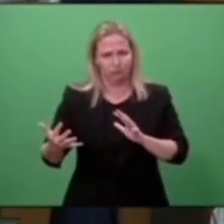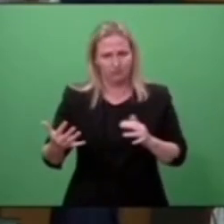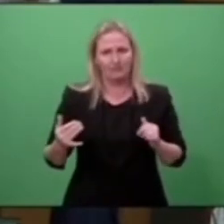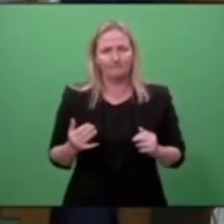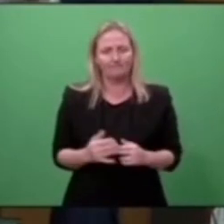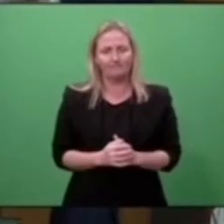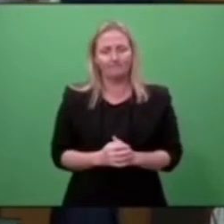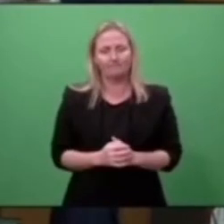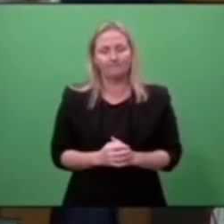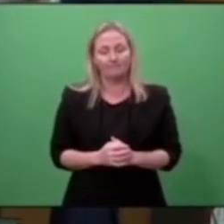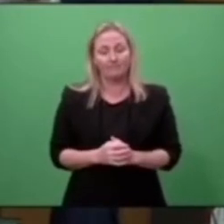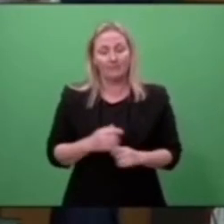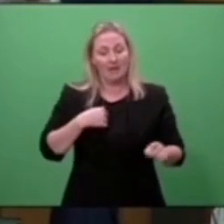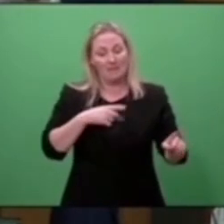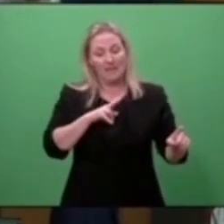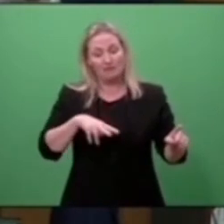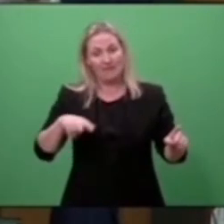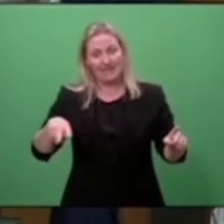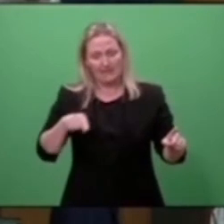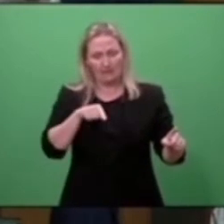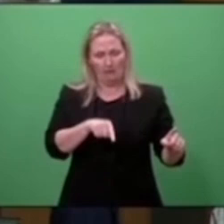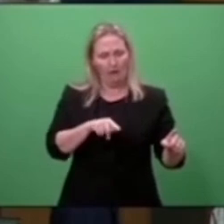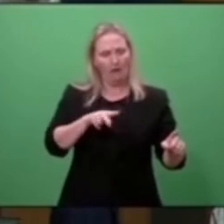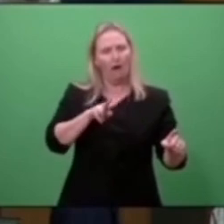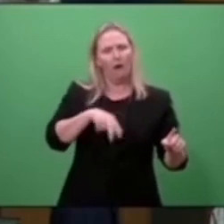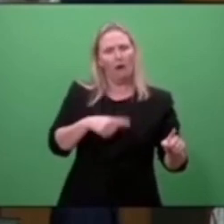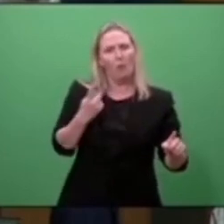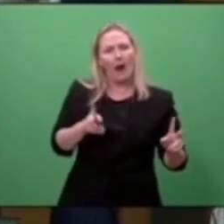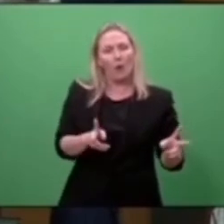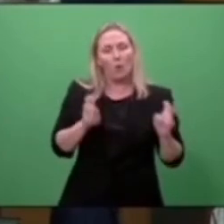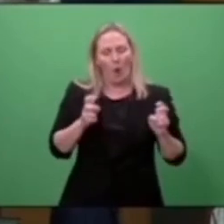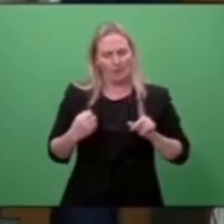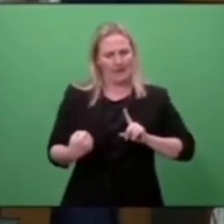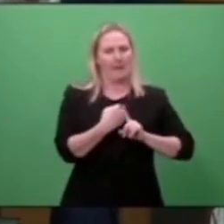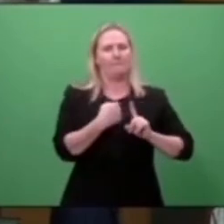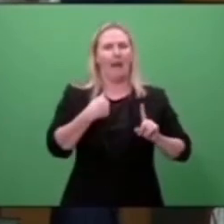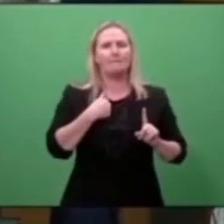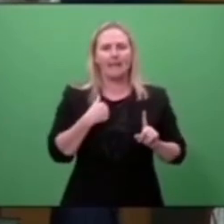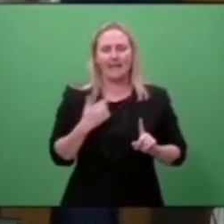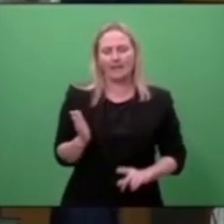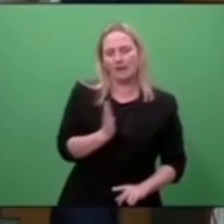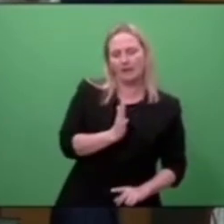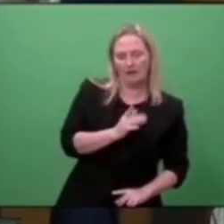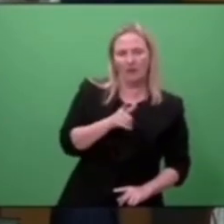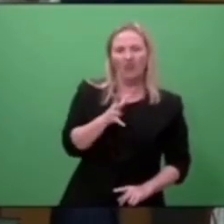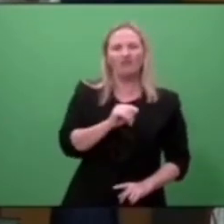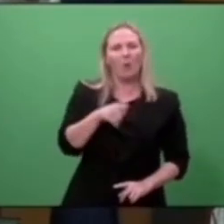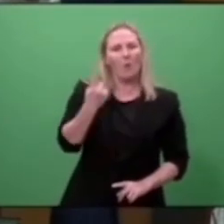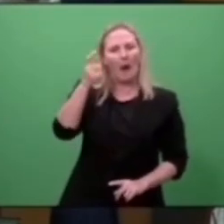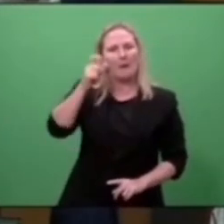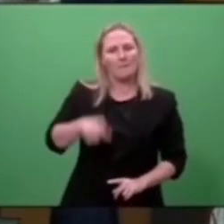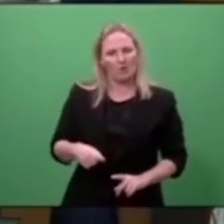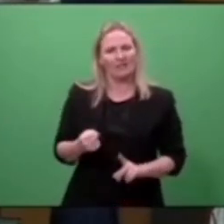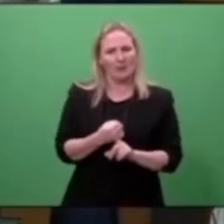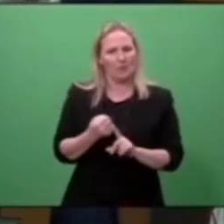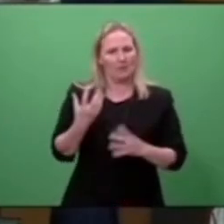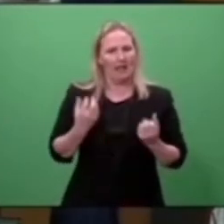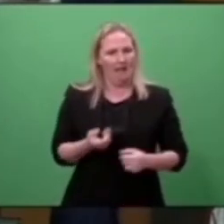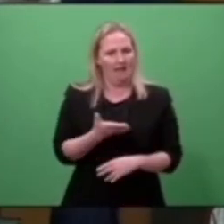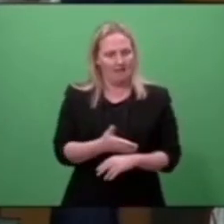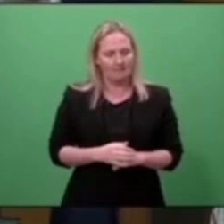I was moved by a quote relatively early in the report from one of the survivors. I